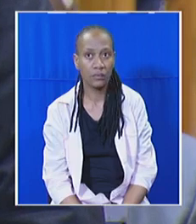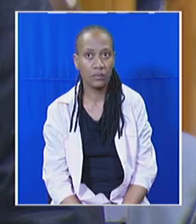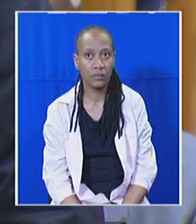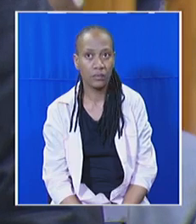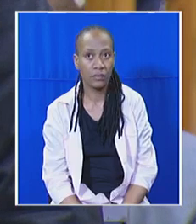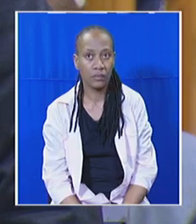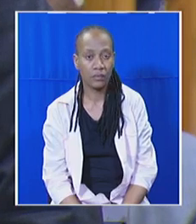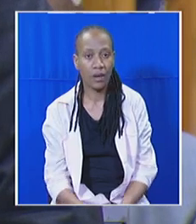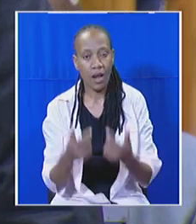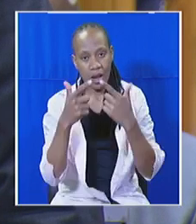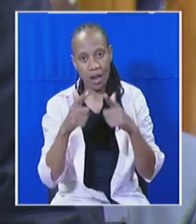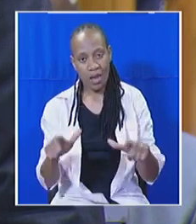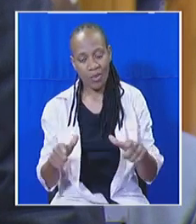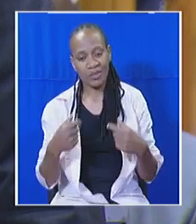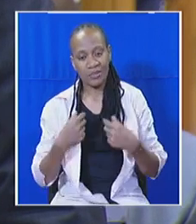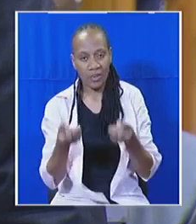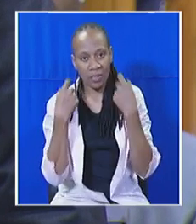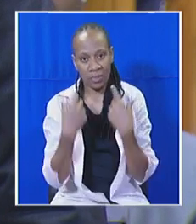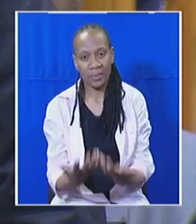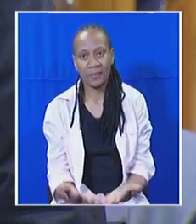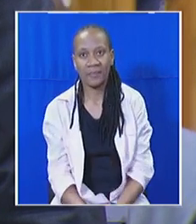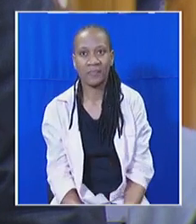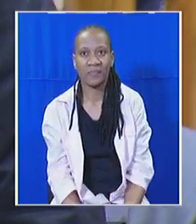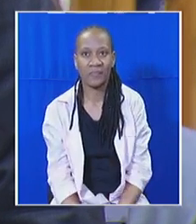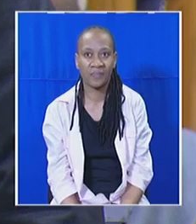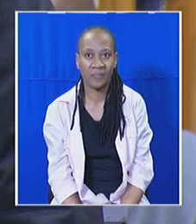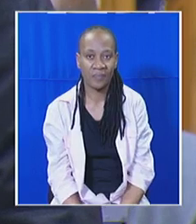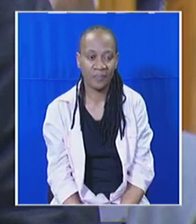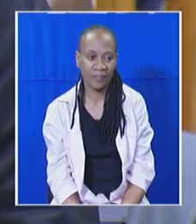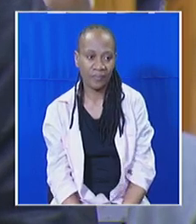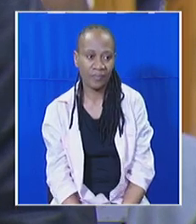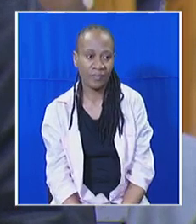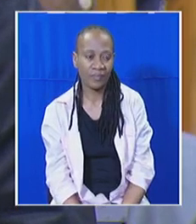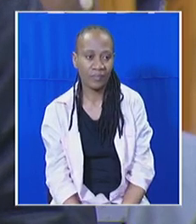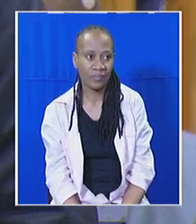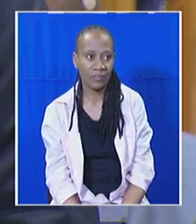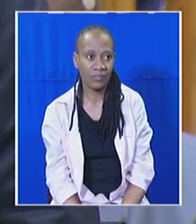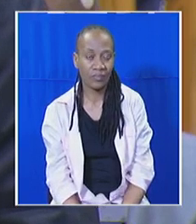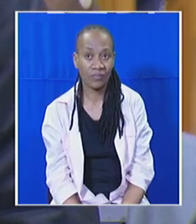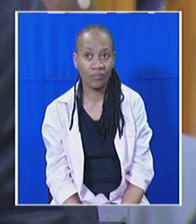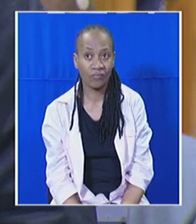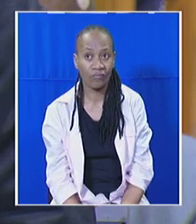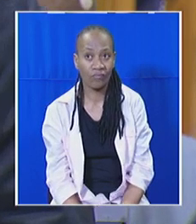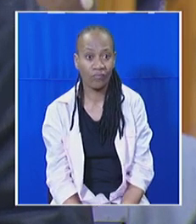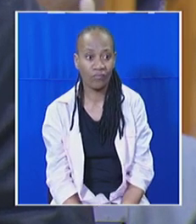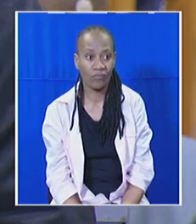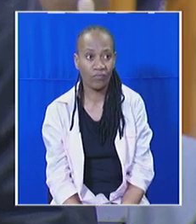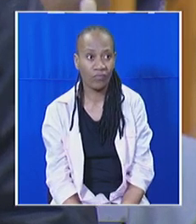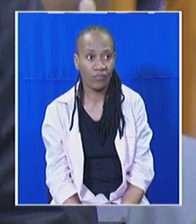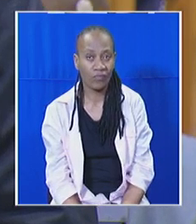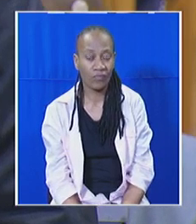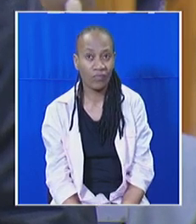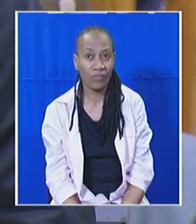bethu abacabanga ukuthi kufanele icelwe. Kufanele mengabe nibuyisana kufanele nibeke phansi